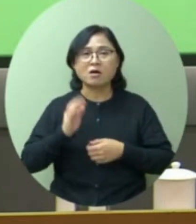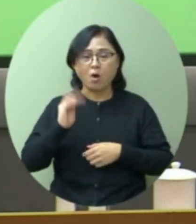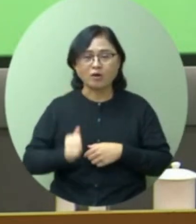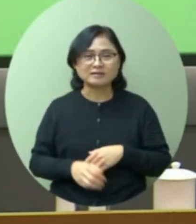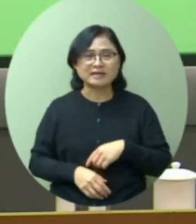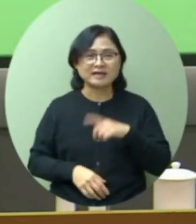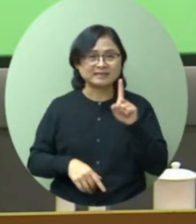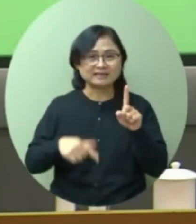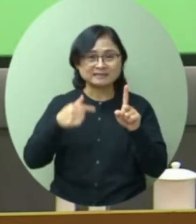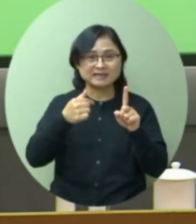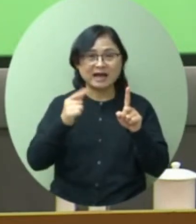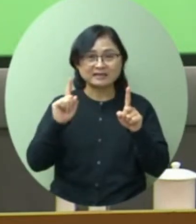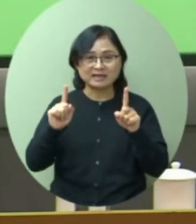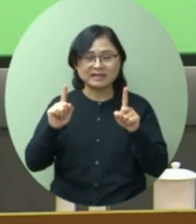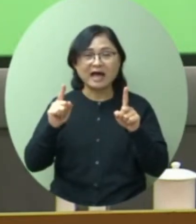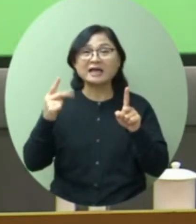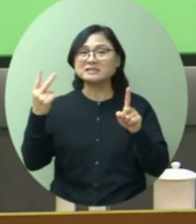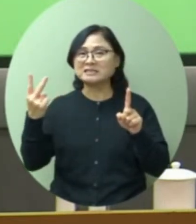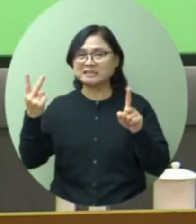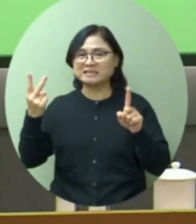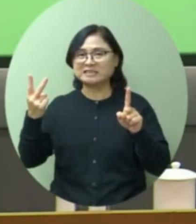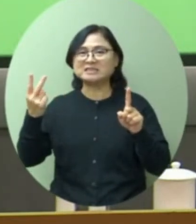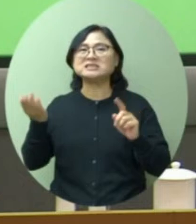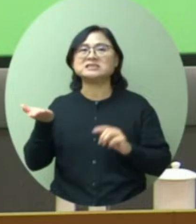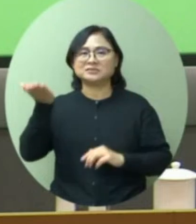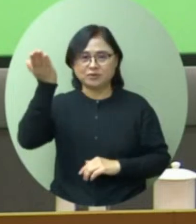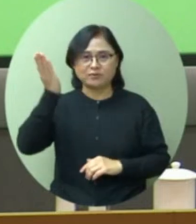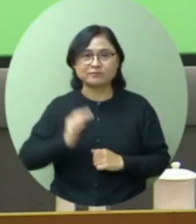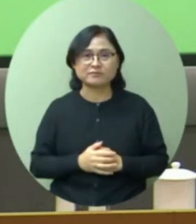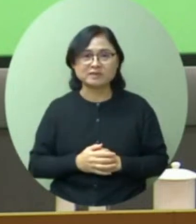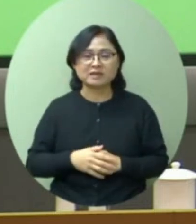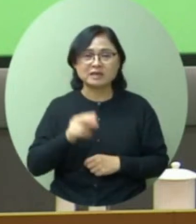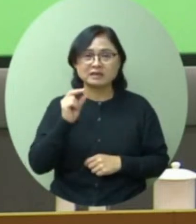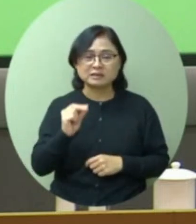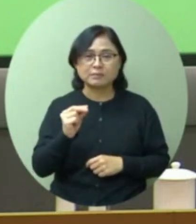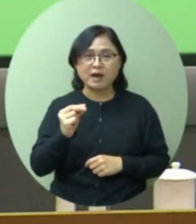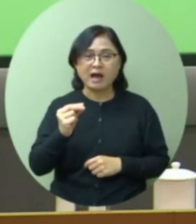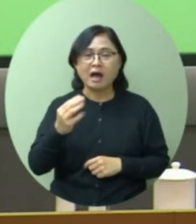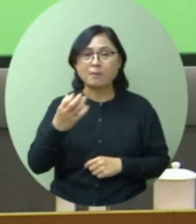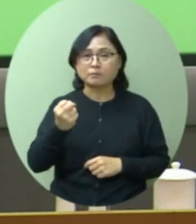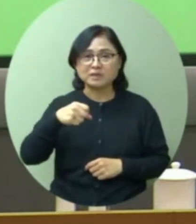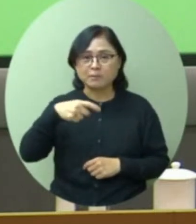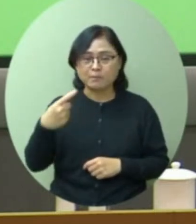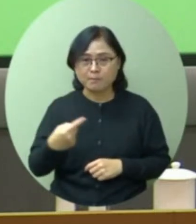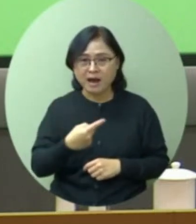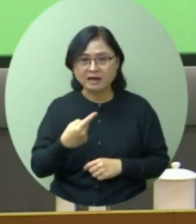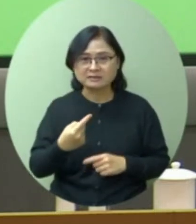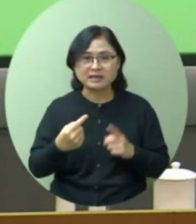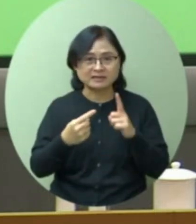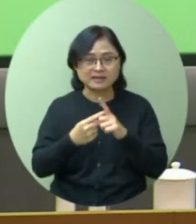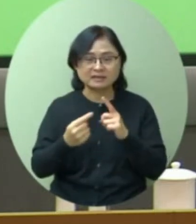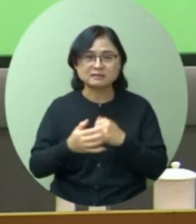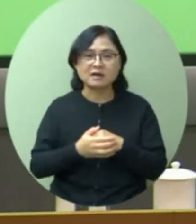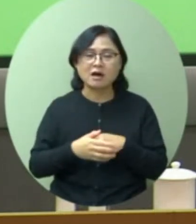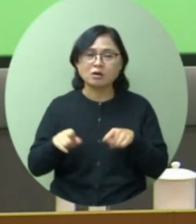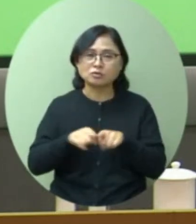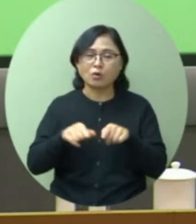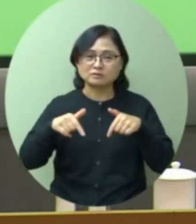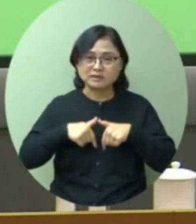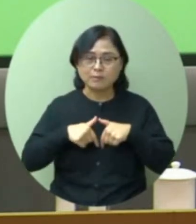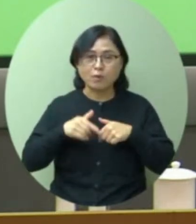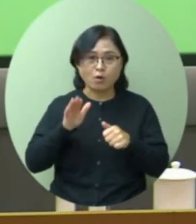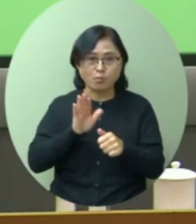7.5 million together, we work together, it will be bigger than 7.5 million